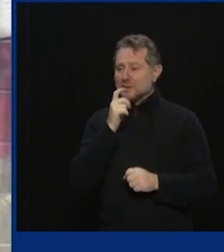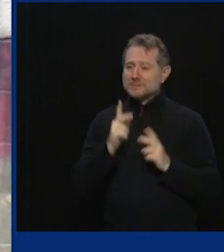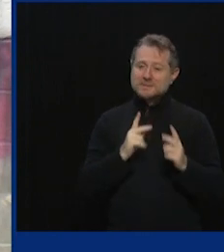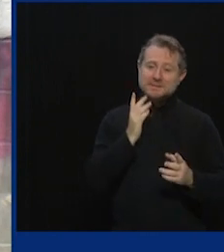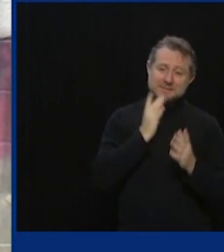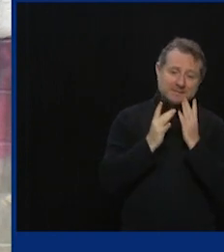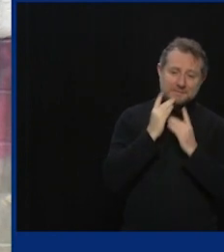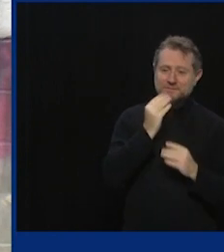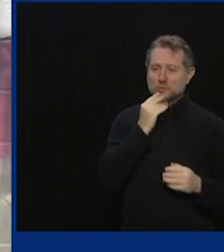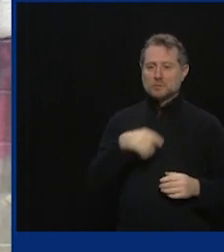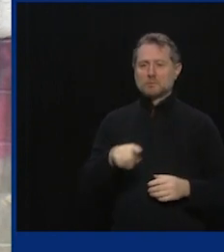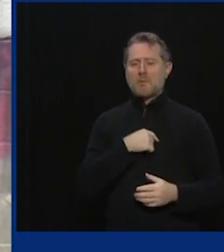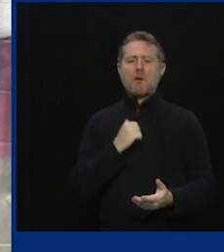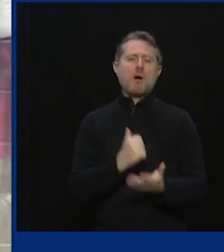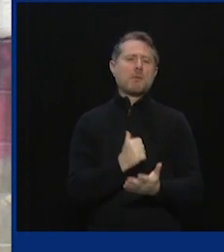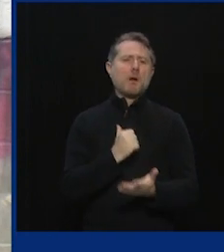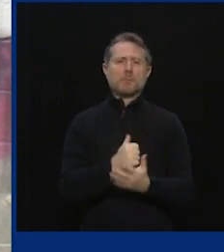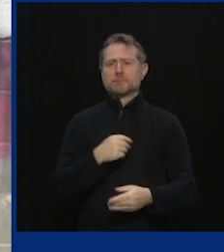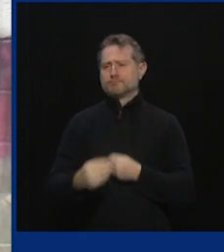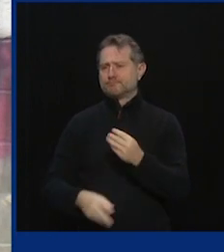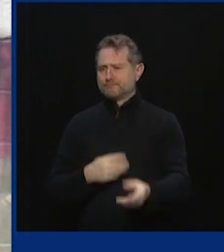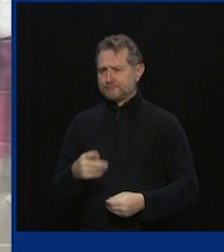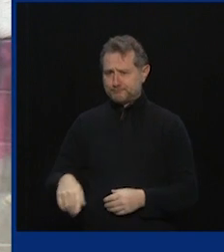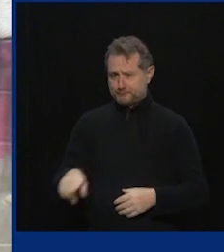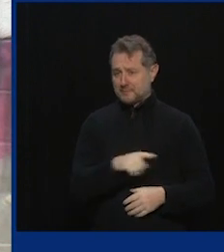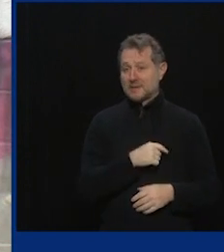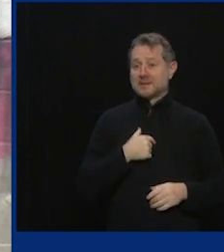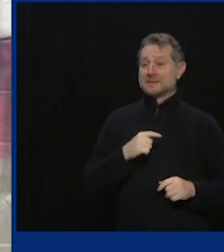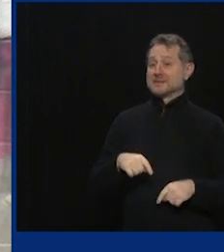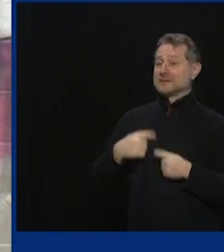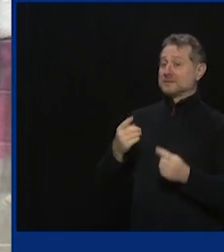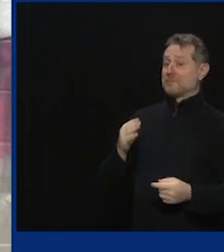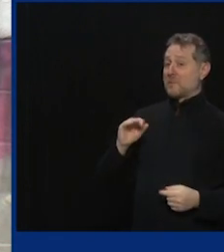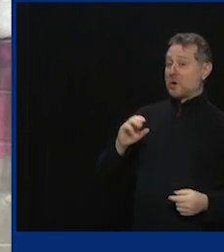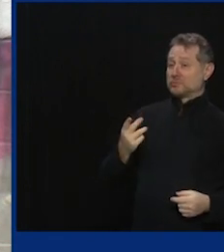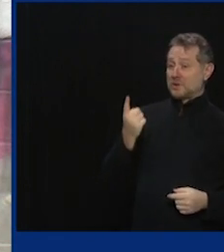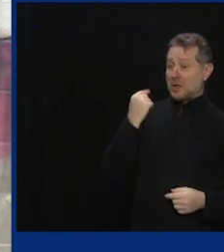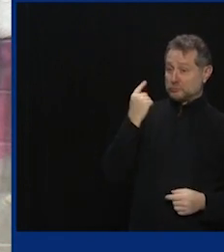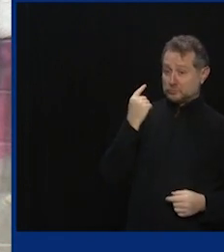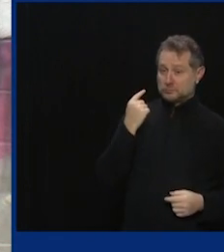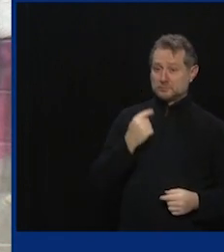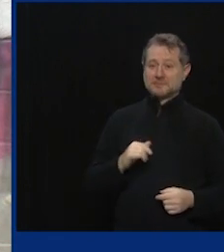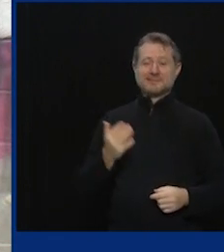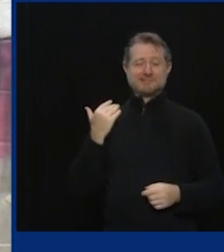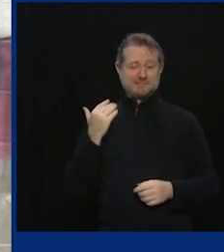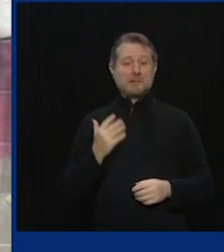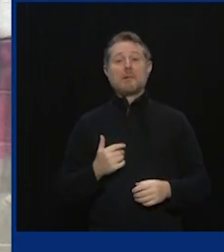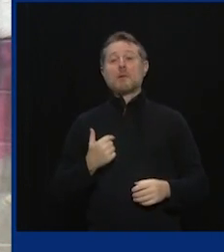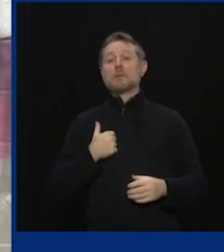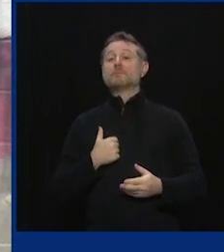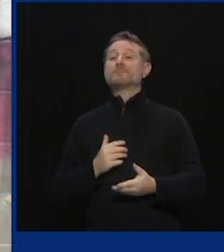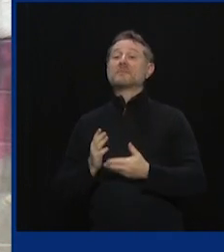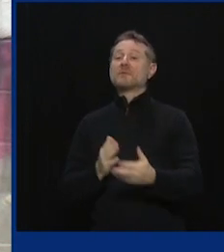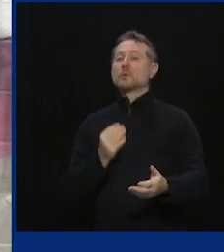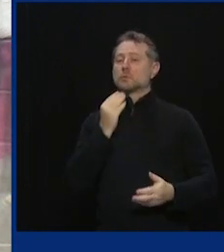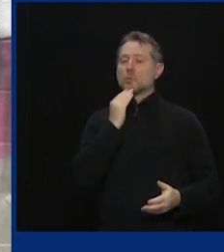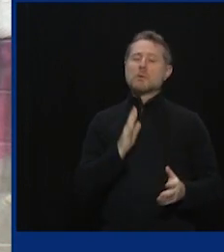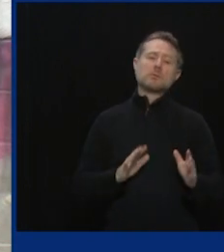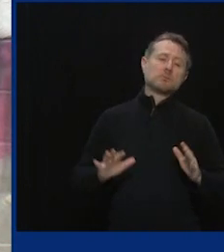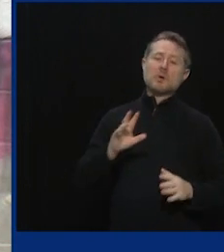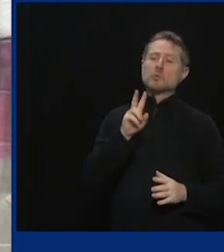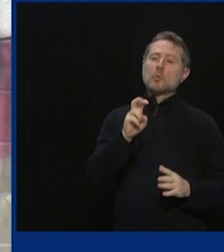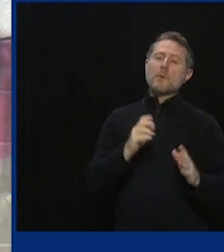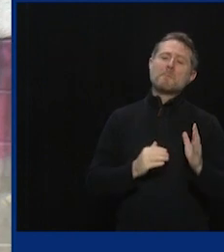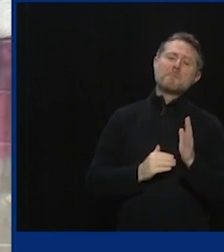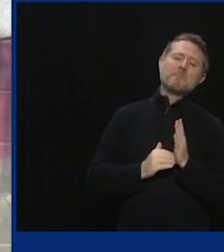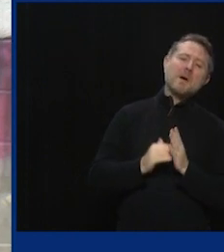Since last March, City Harvest delivered over 200 million pounds of food to hungry New Yorkers across the 5 boroughs.